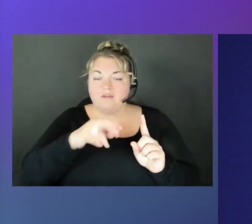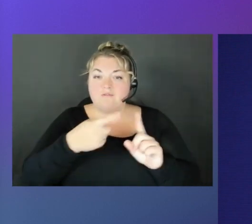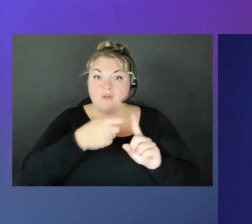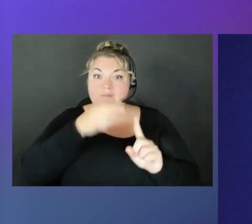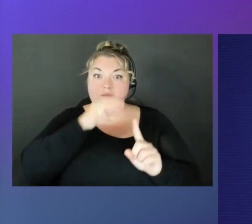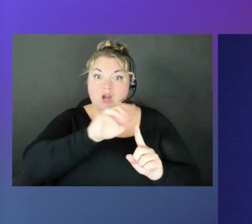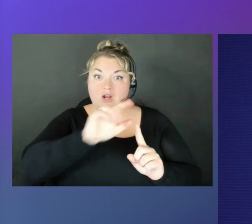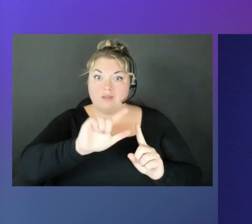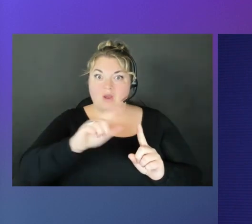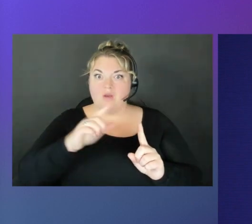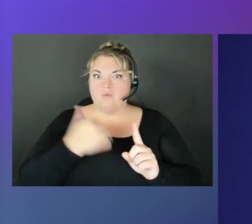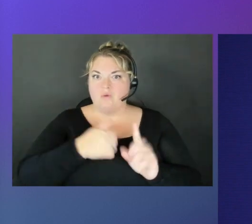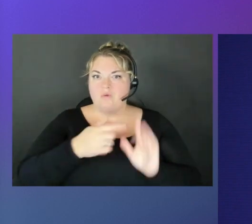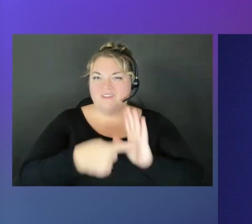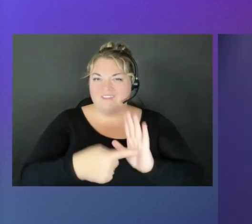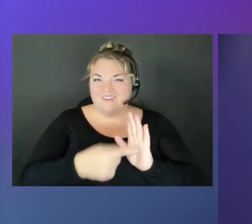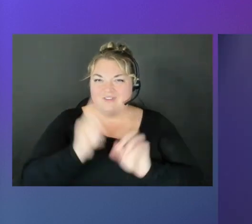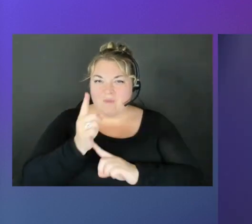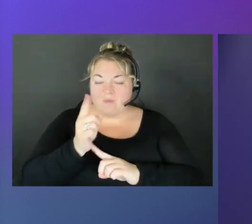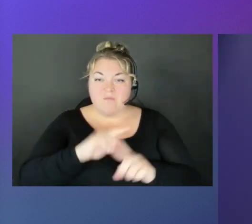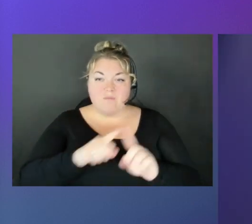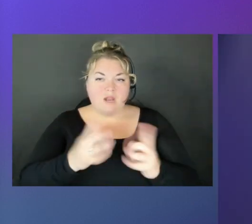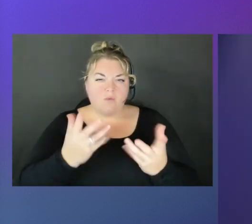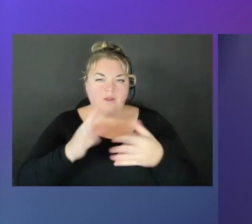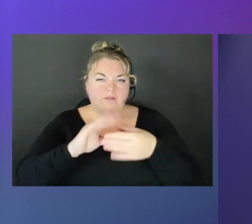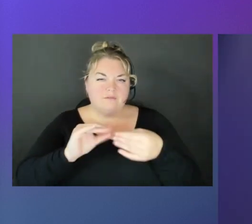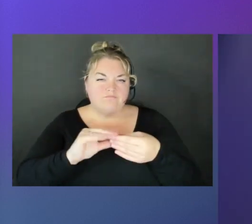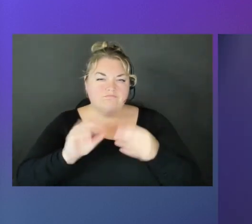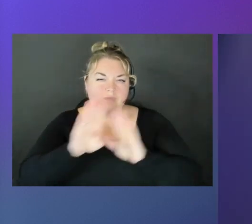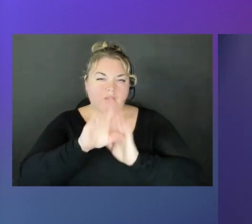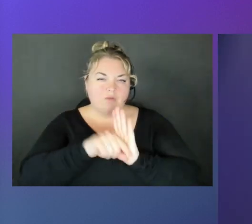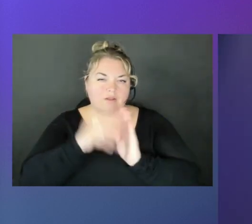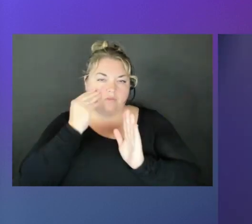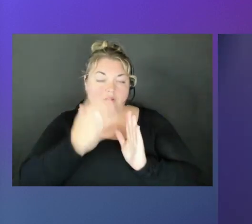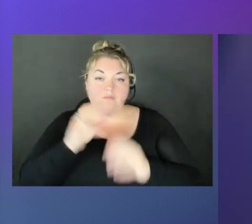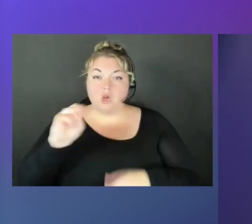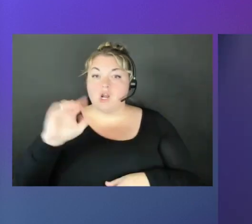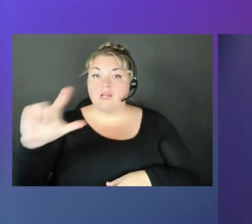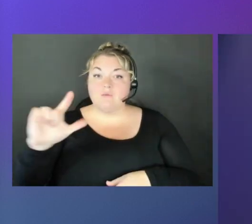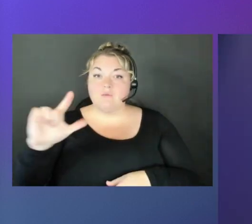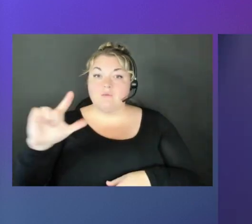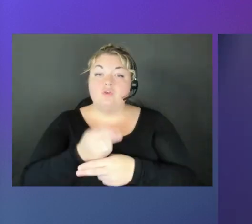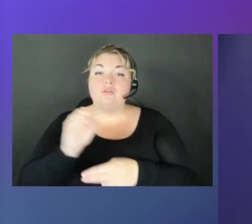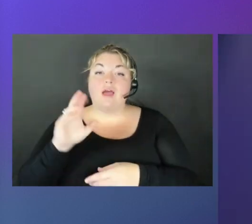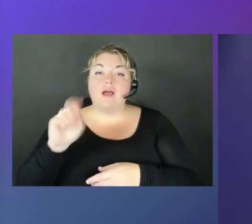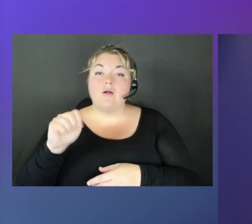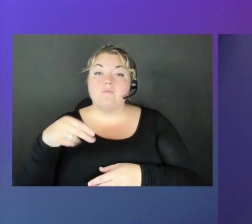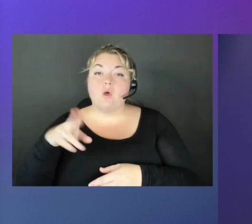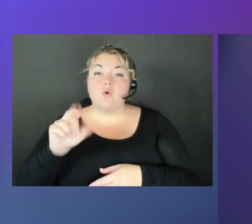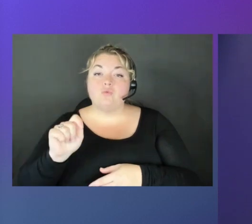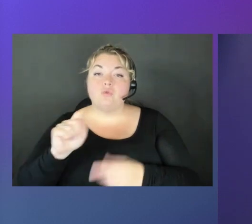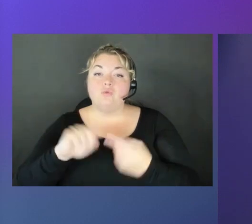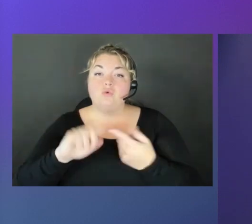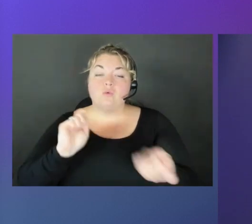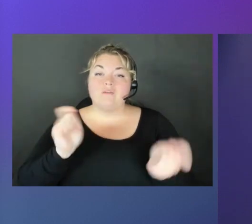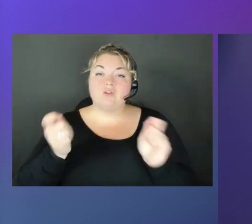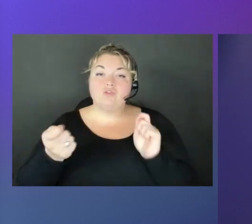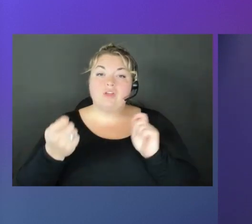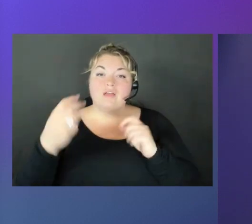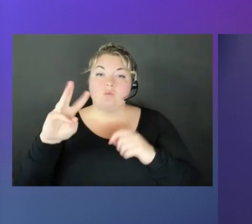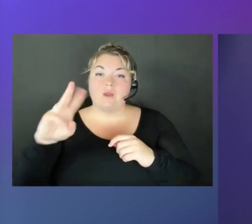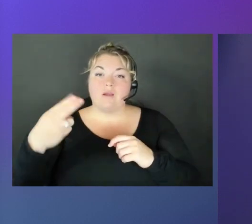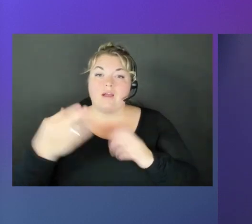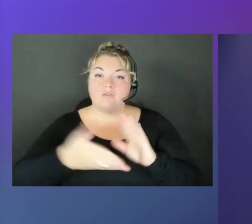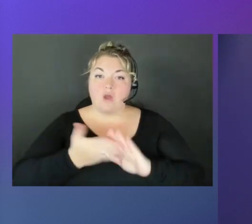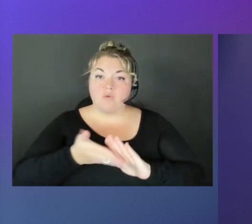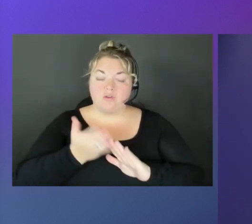take a second to set the stage first. Yeah, please. So Mercado Livre is using Outposts to revolutionize their warehouse operations. Really? Yeah.